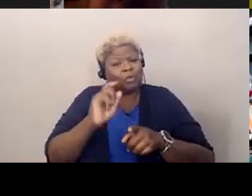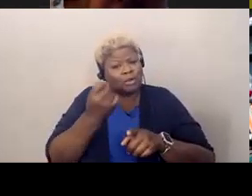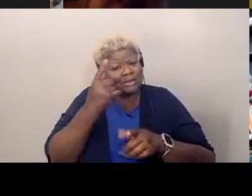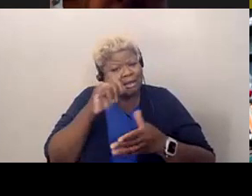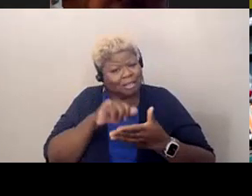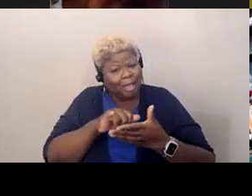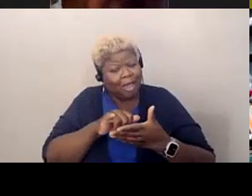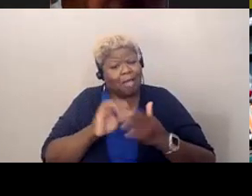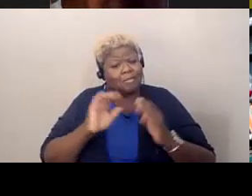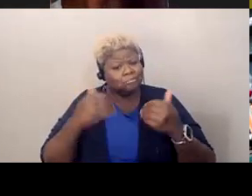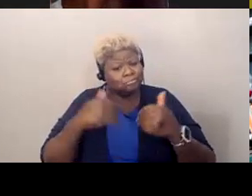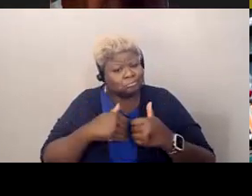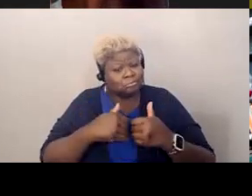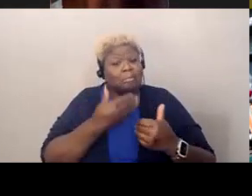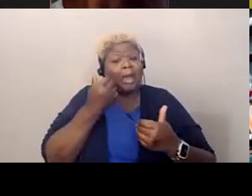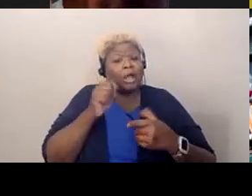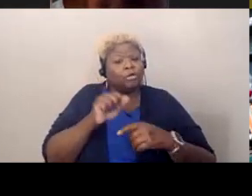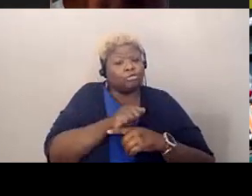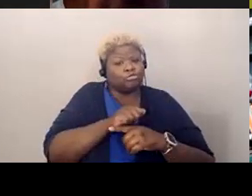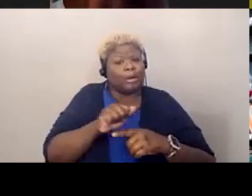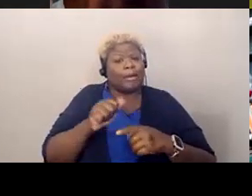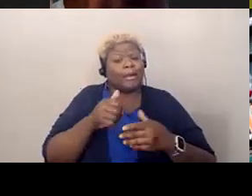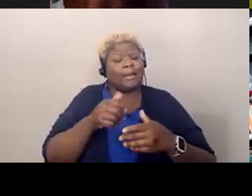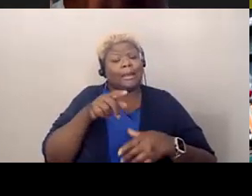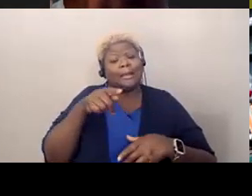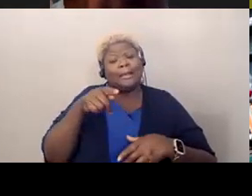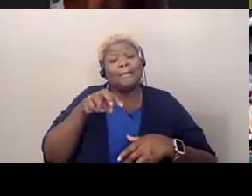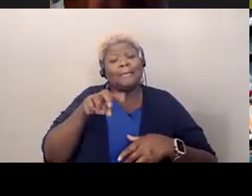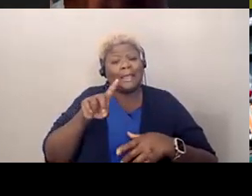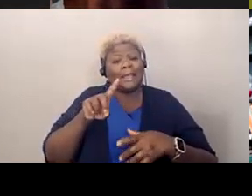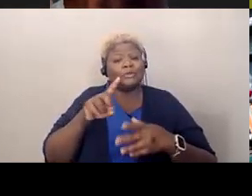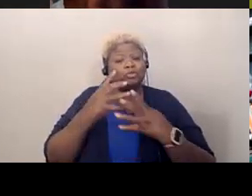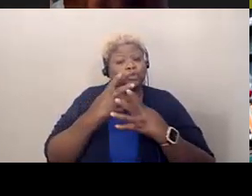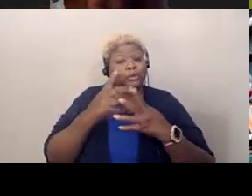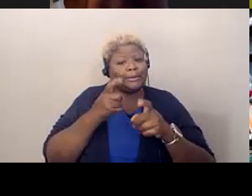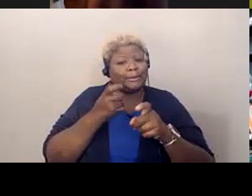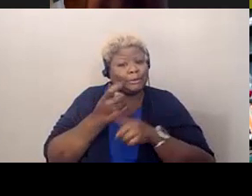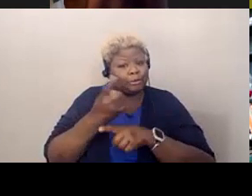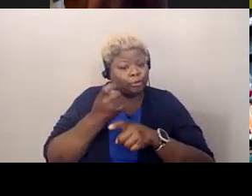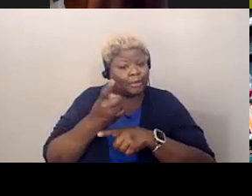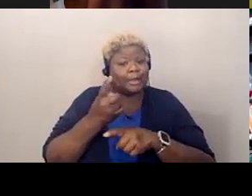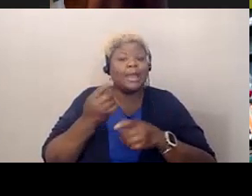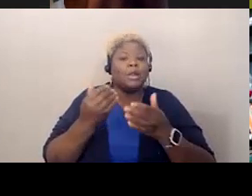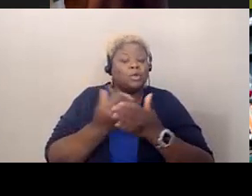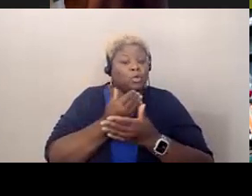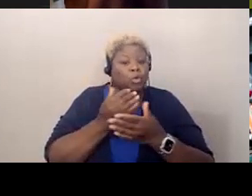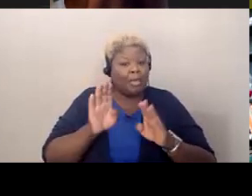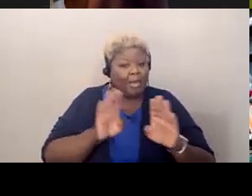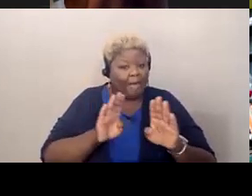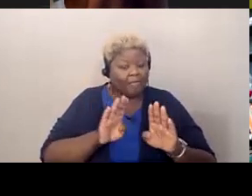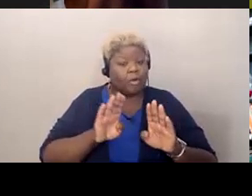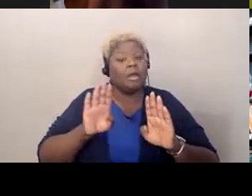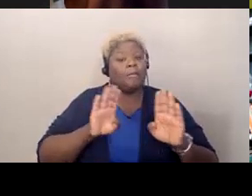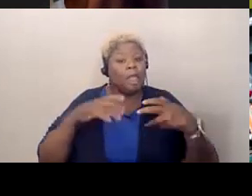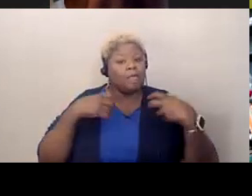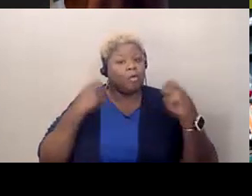We need better trained pediatricians who screen yearly and whenever a new behavior starts. We need a behavioral health system that